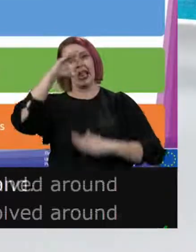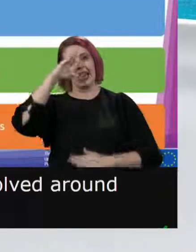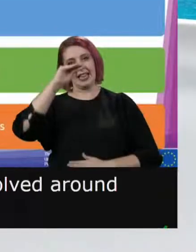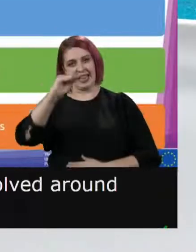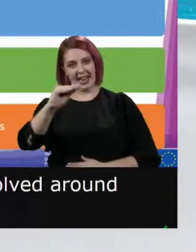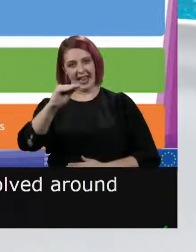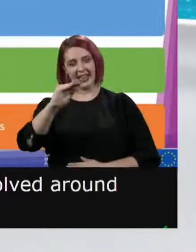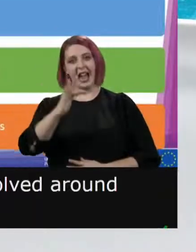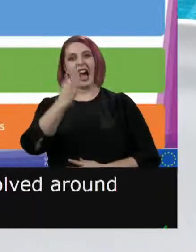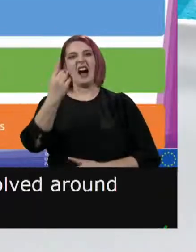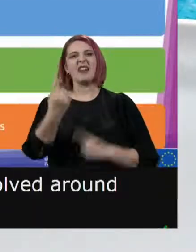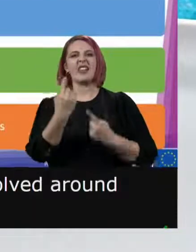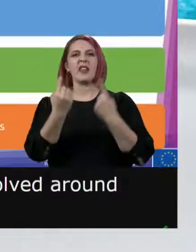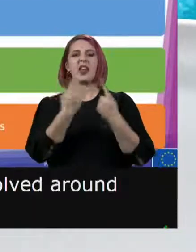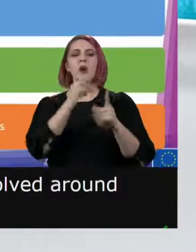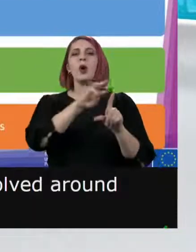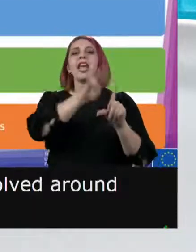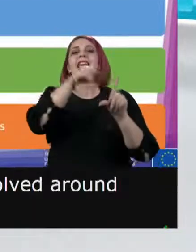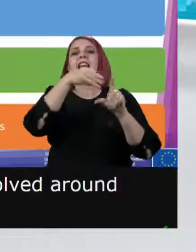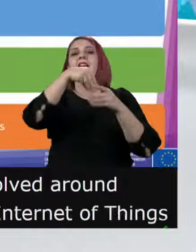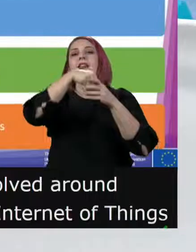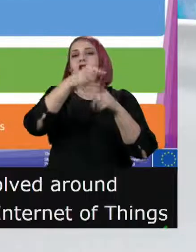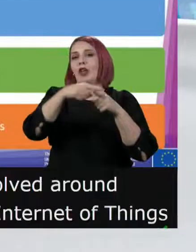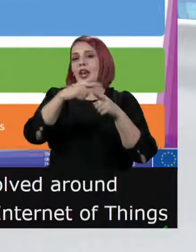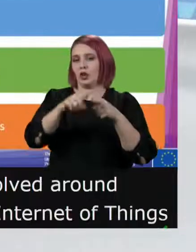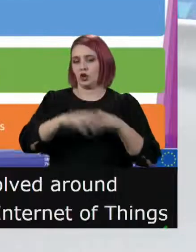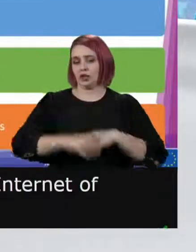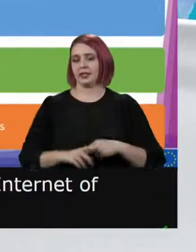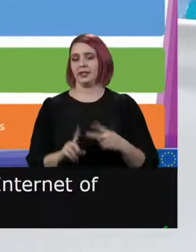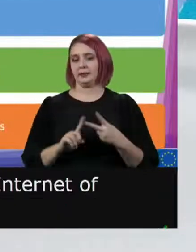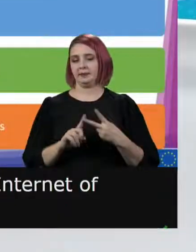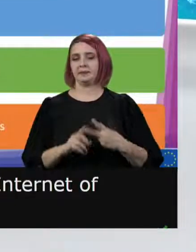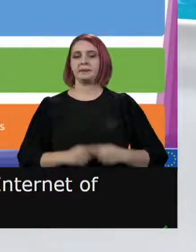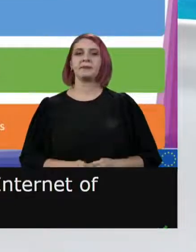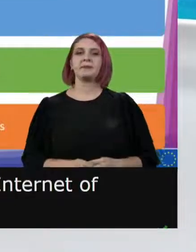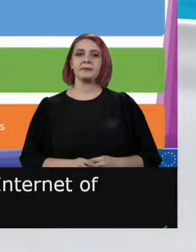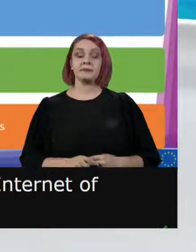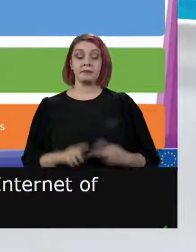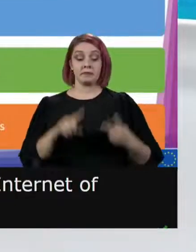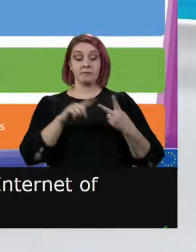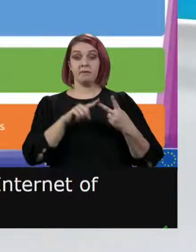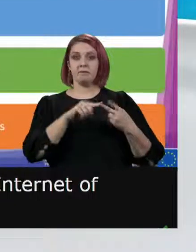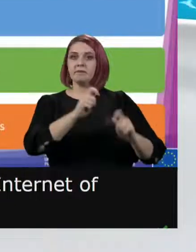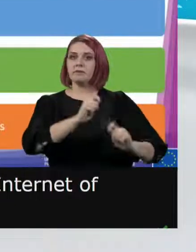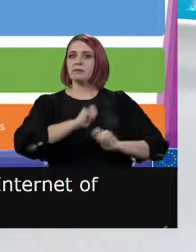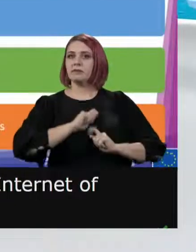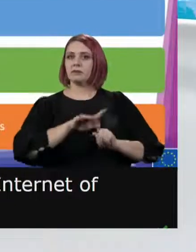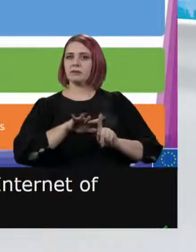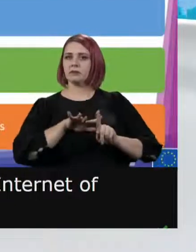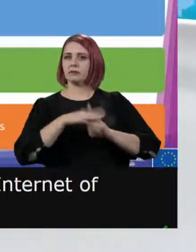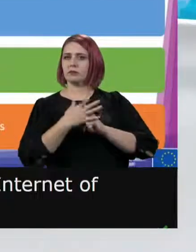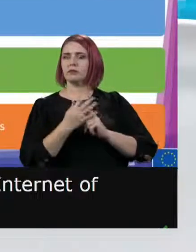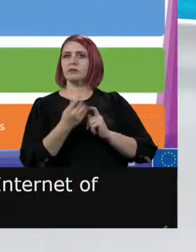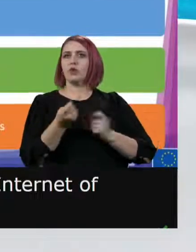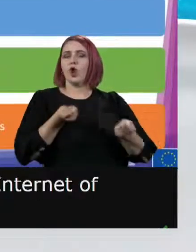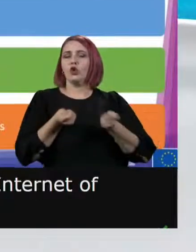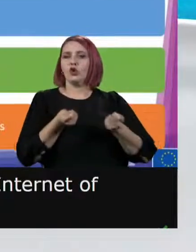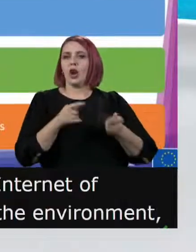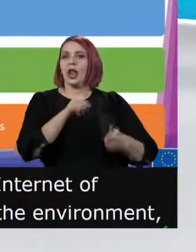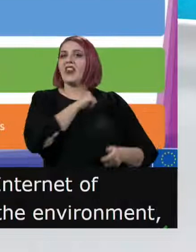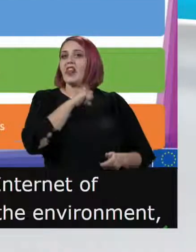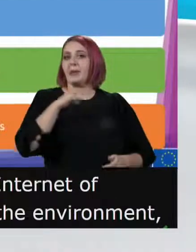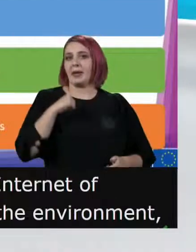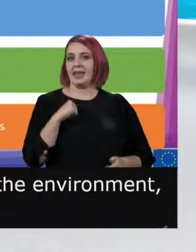Things. And this gave us independent control of the environment, supported our